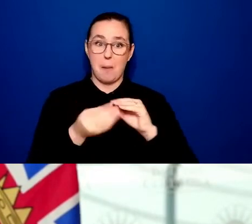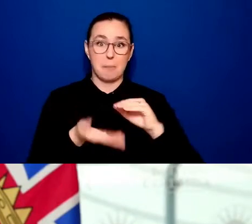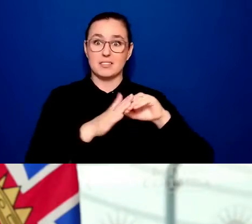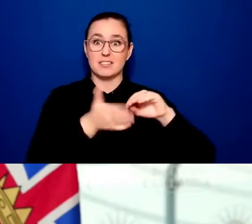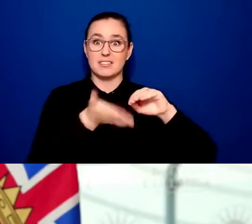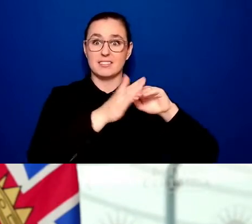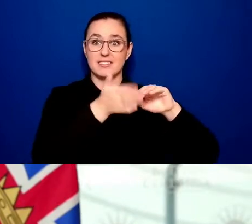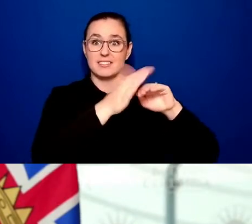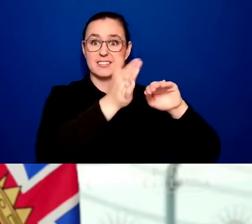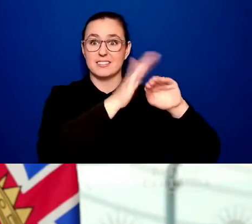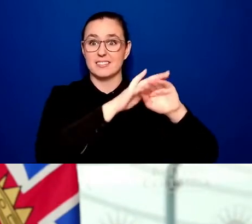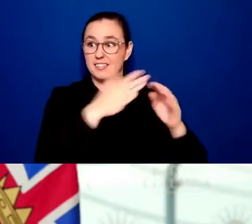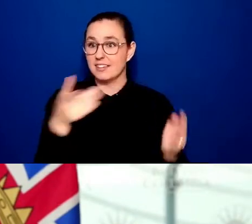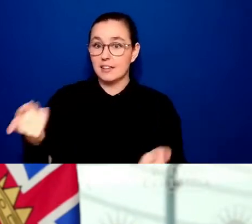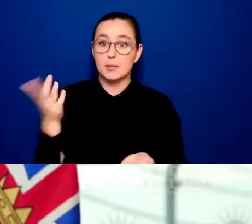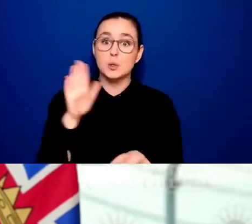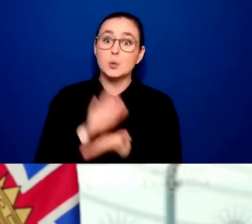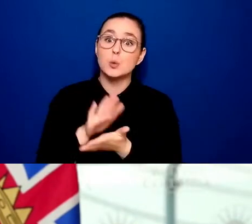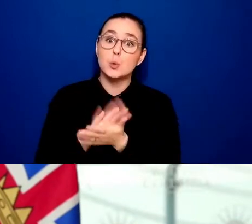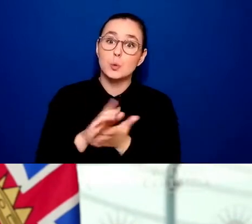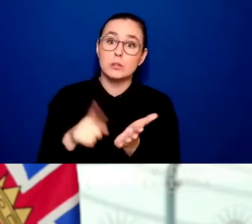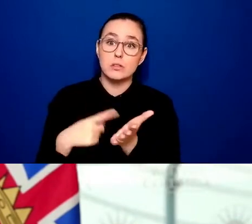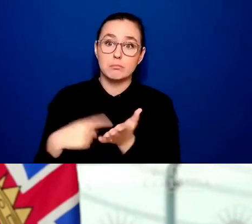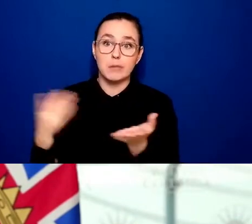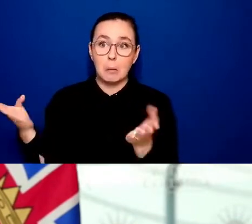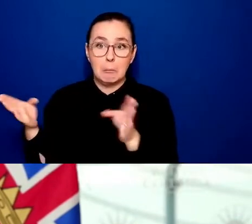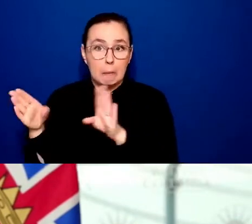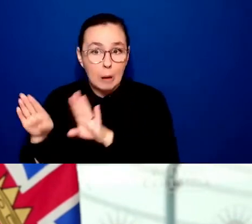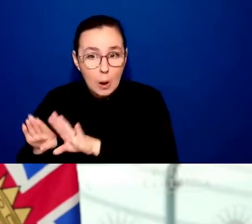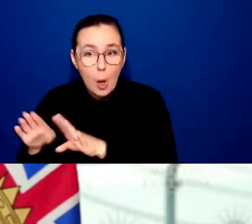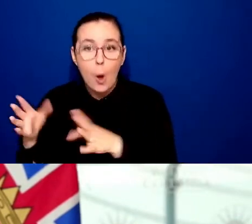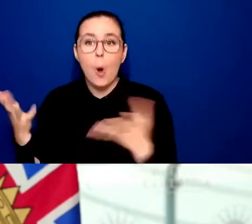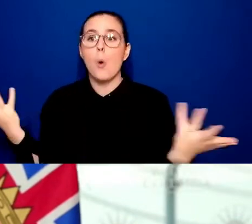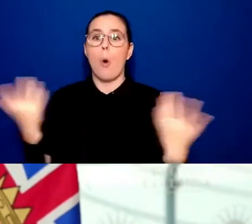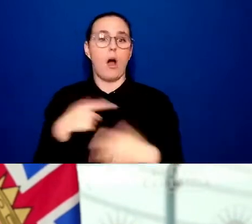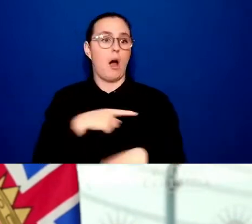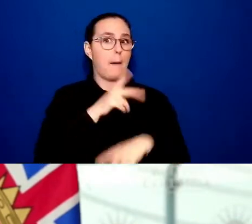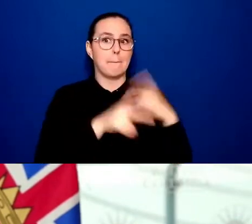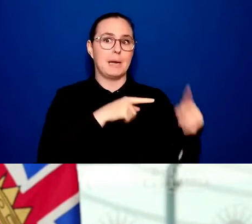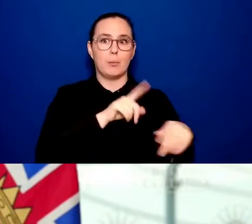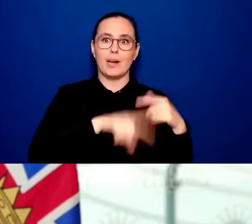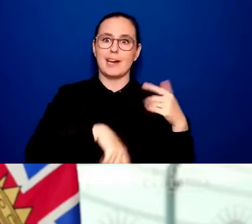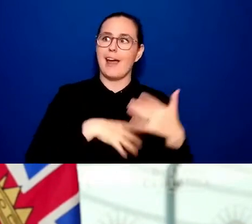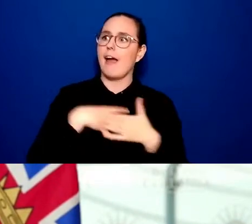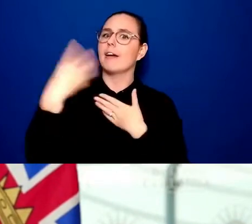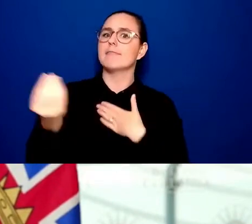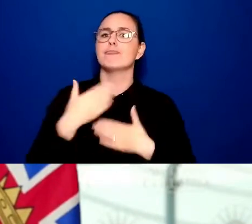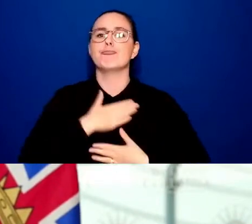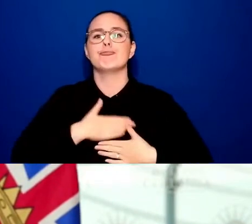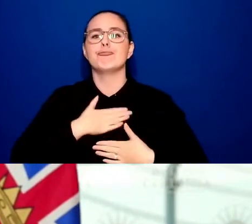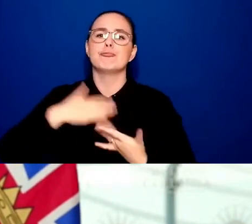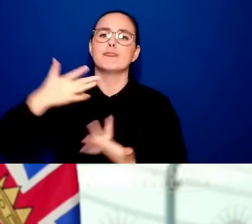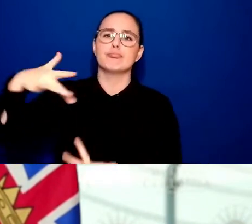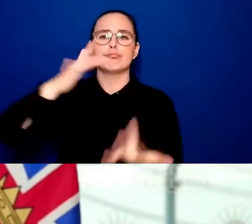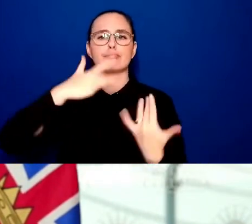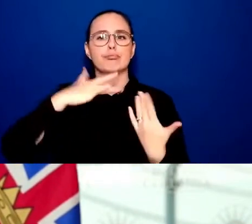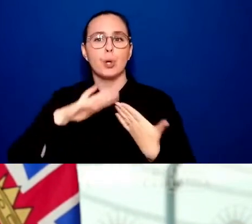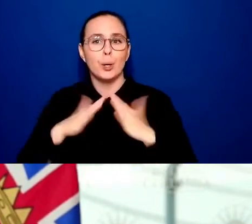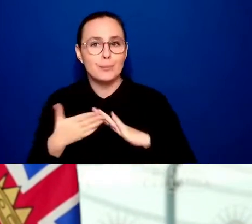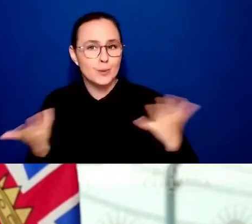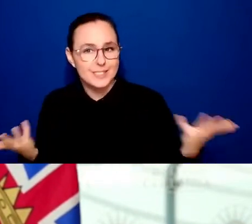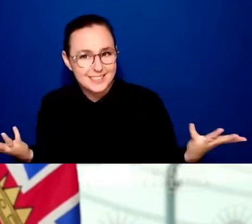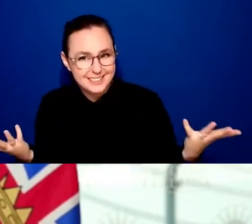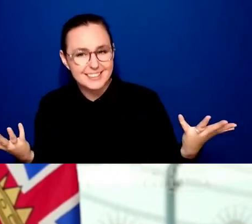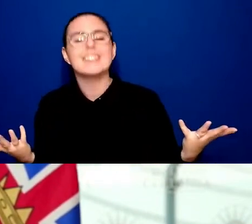areas, perhaps. So these are the things that we need to think about as part of us getting together, working together to get through this.